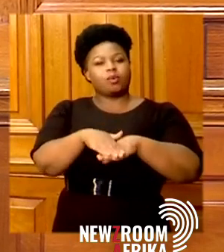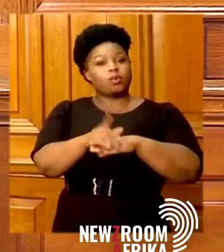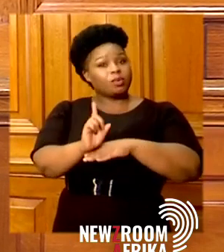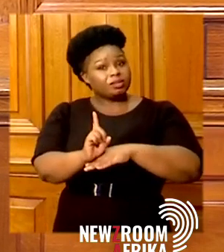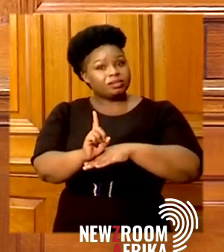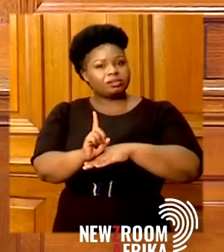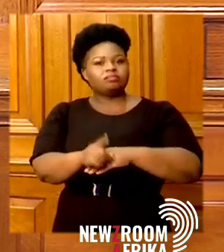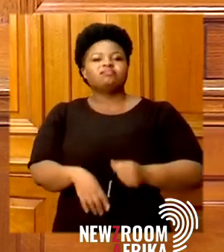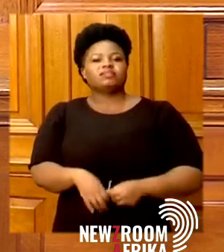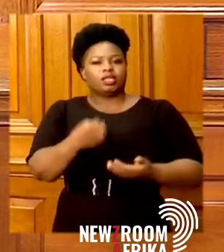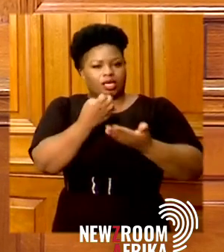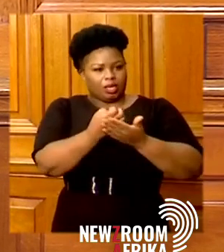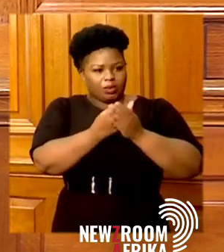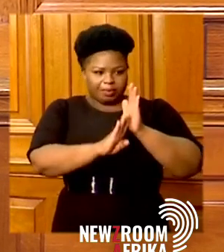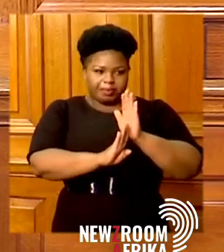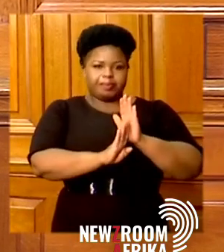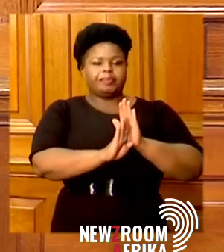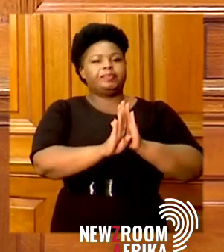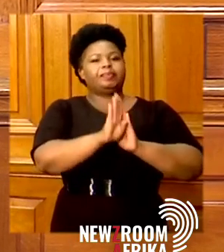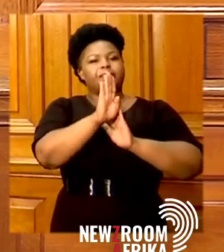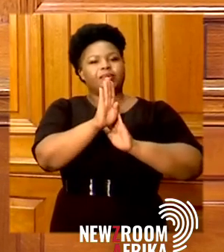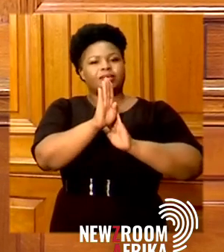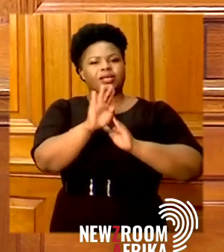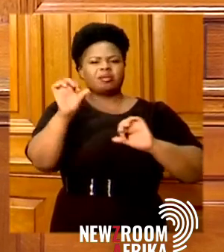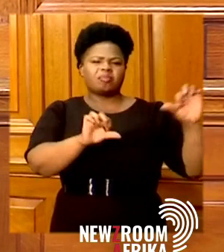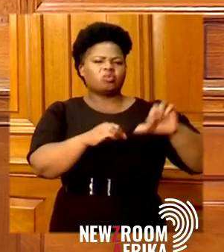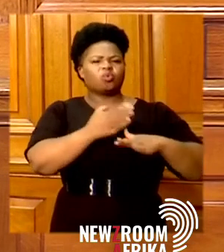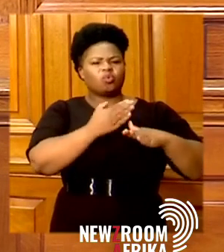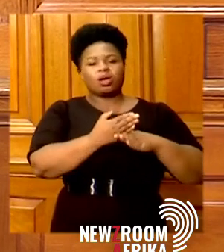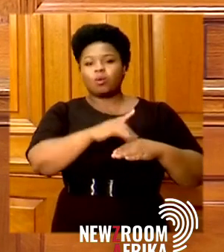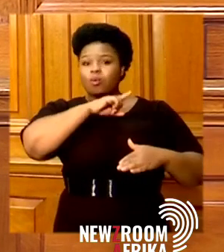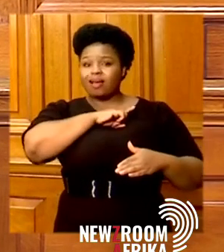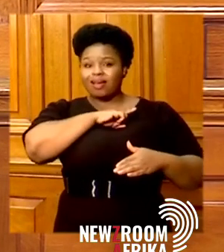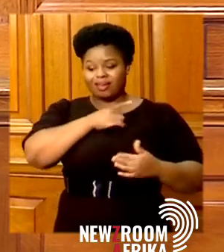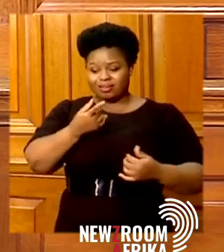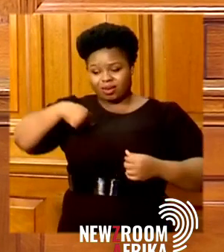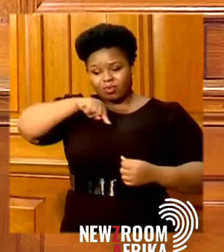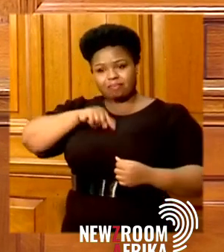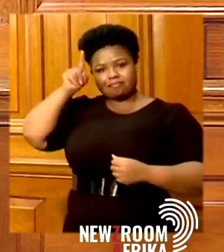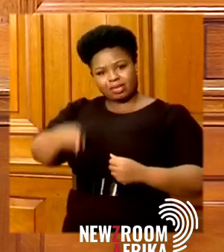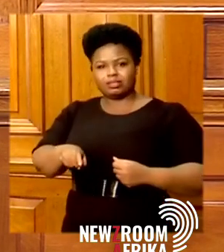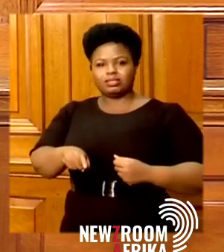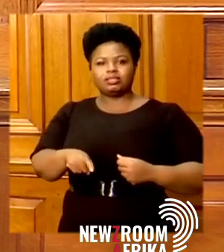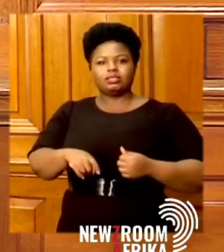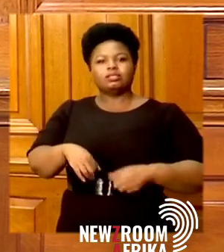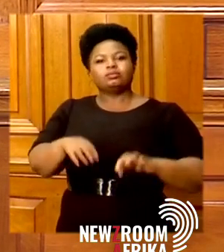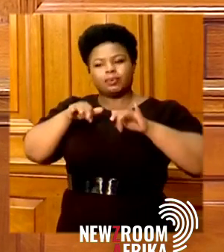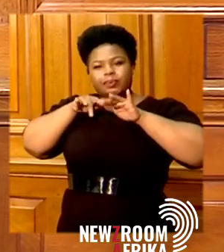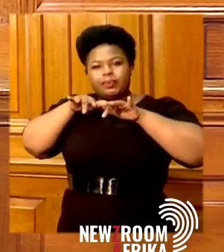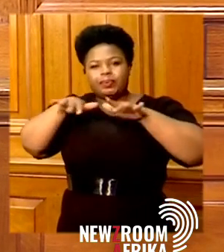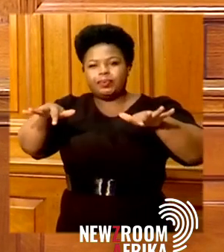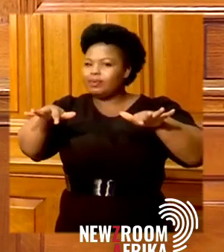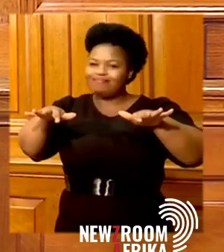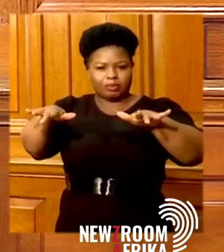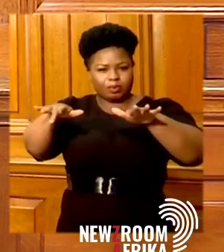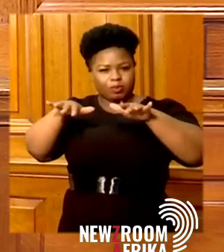growing the economy, and this includes keeping infections down. For this reason, amongst